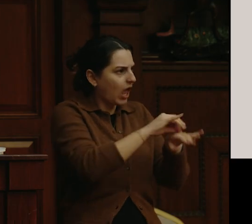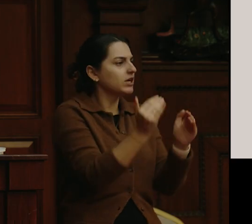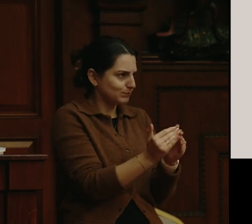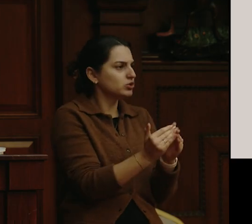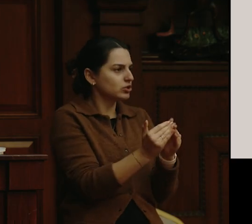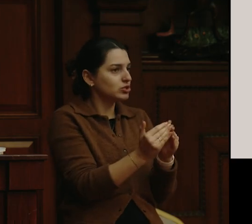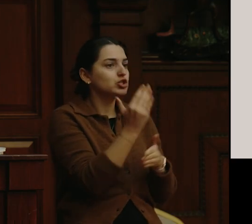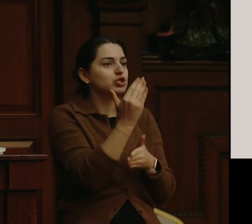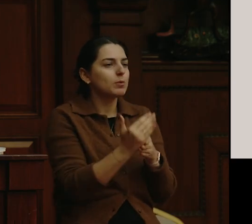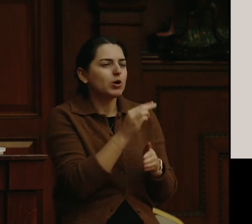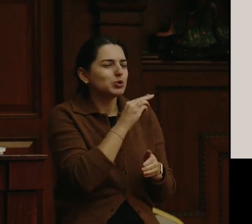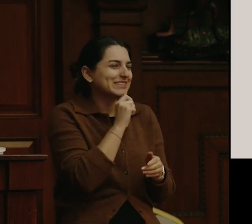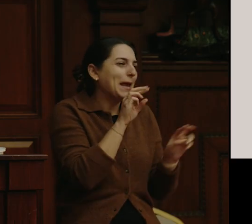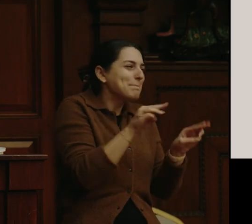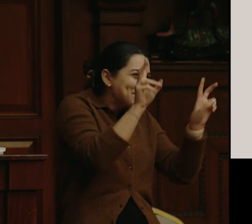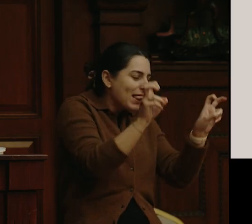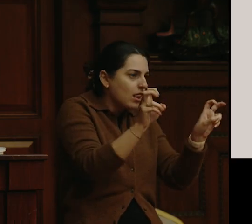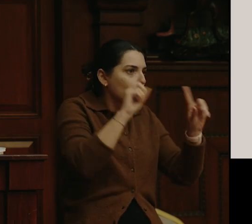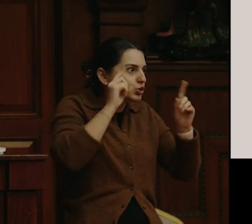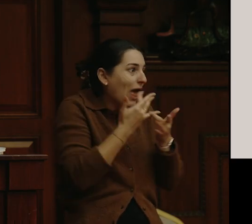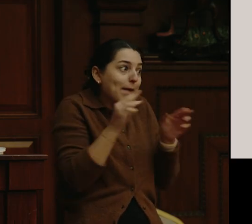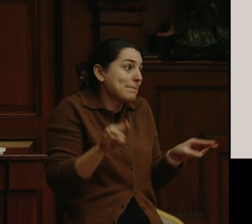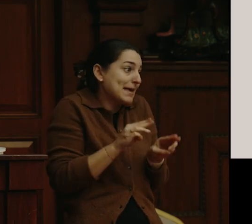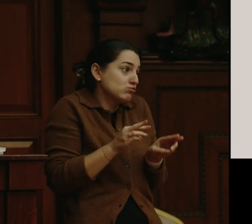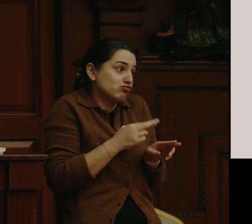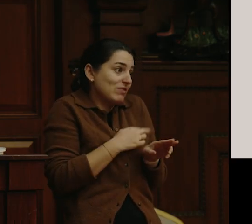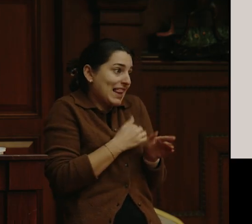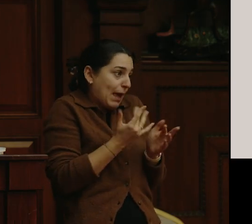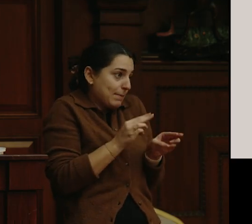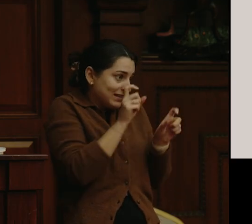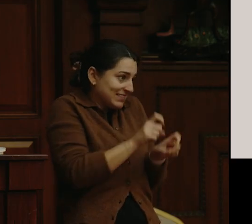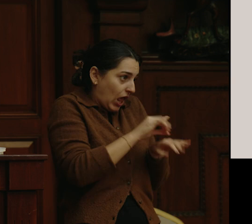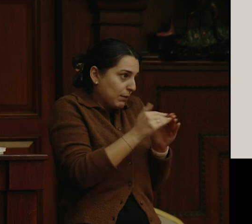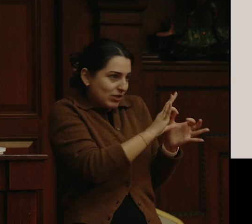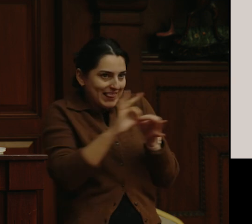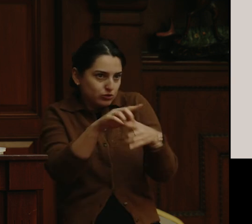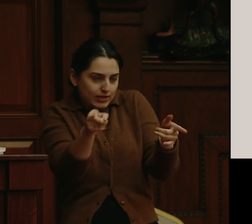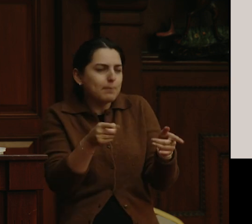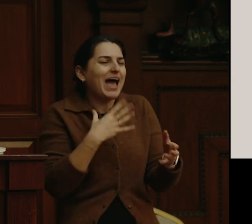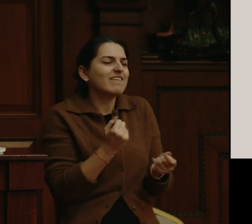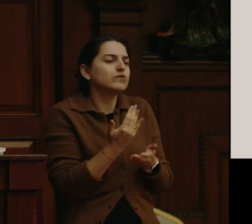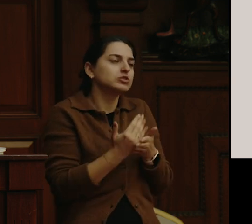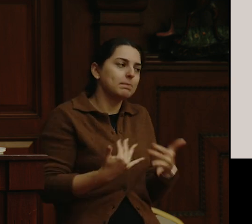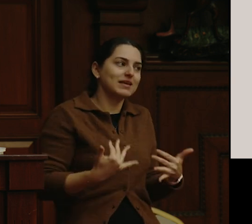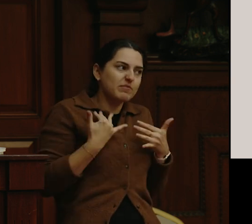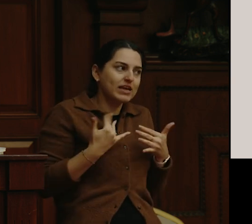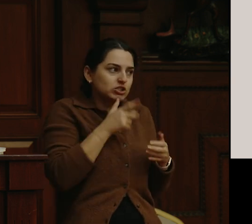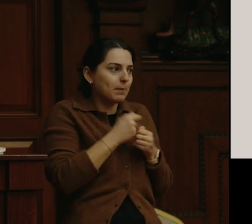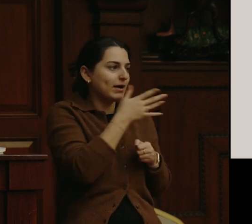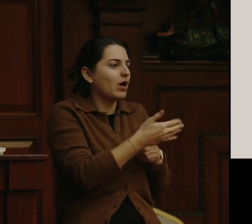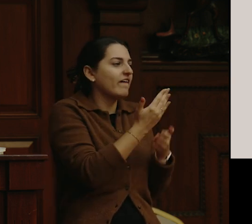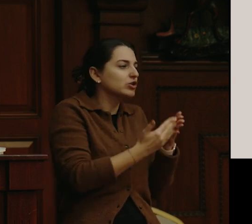suppose I'm not saying people because we don't actually know how many people these hospitalizations relate to. But we do have information around